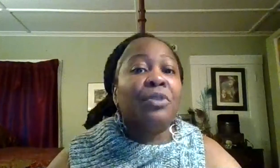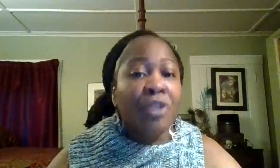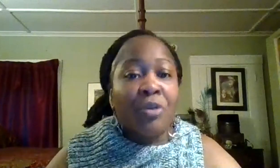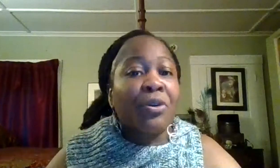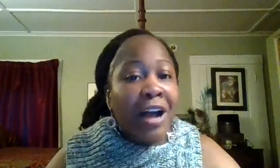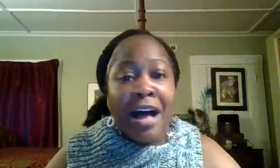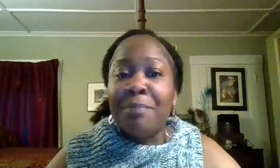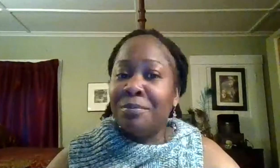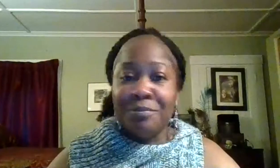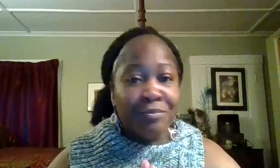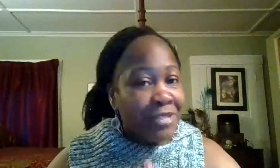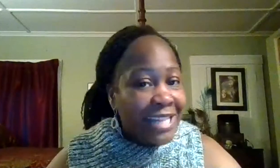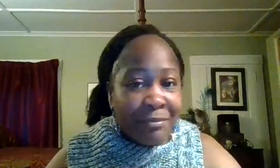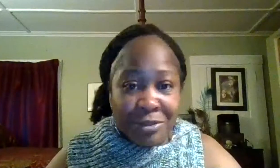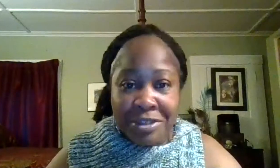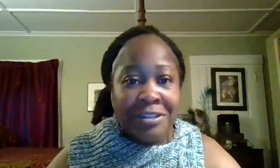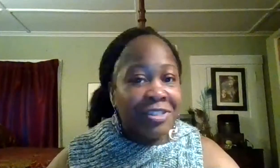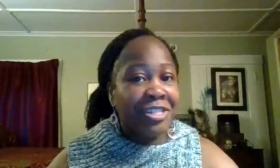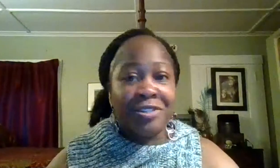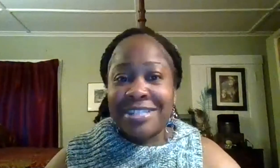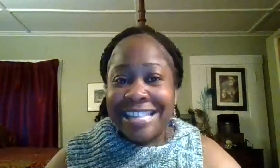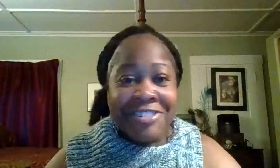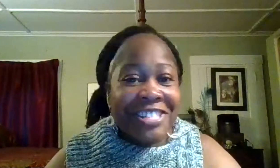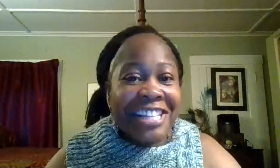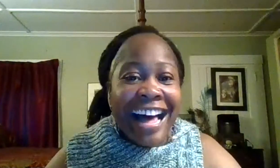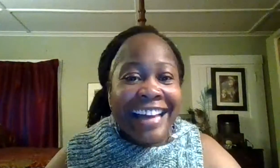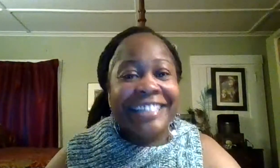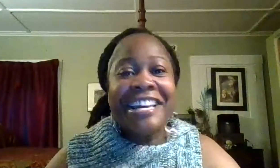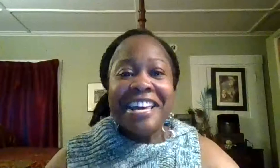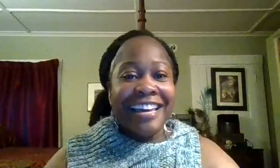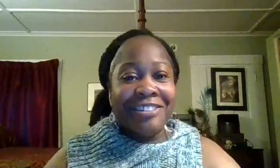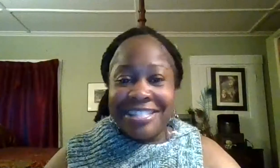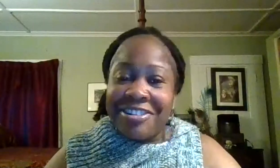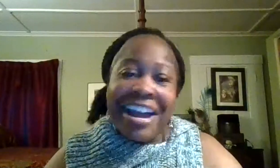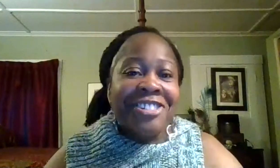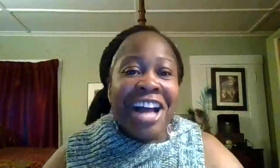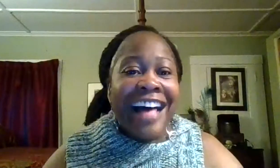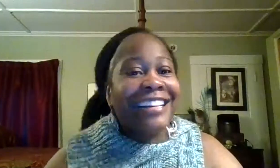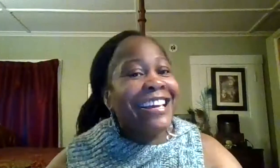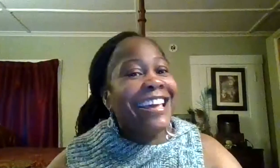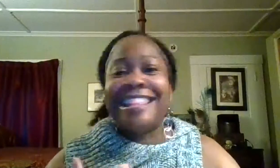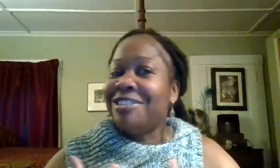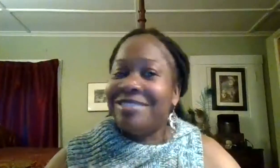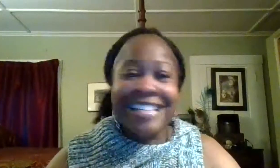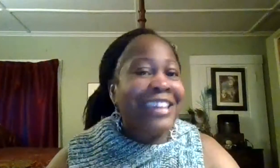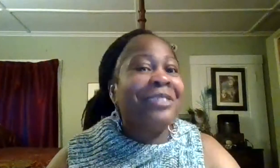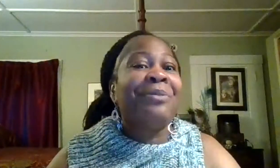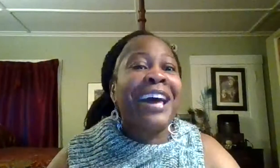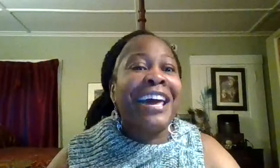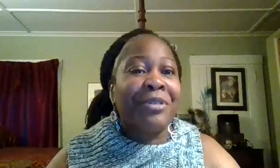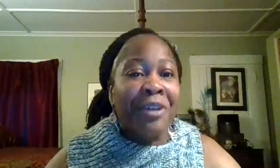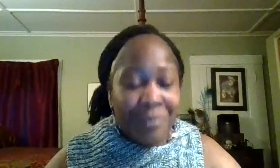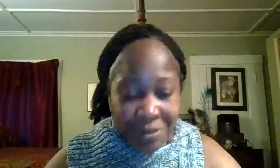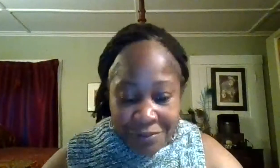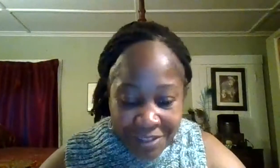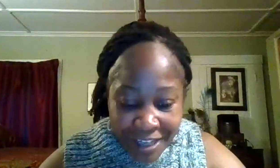you will know you're up, same drill, just you'll see your slide and you'll see your headshot. And then you take it away